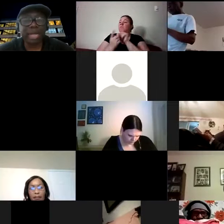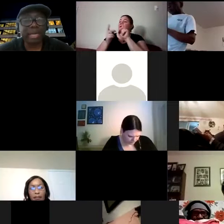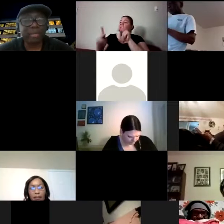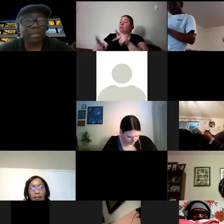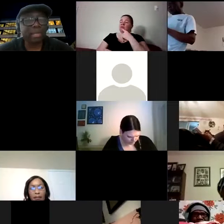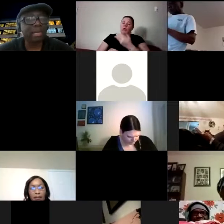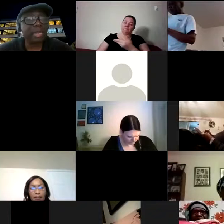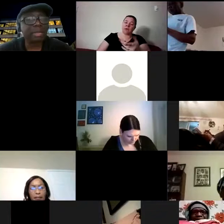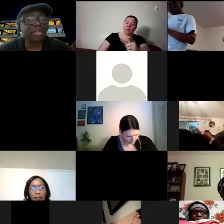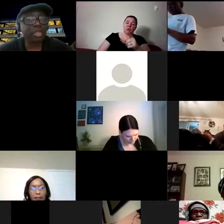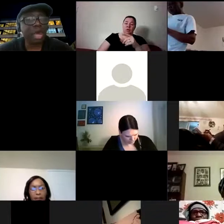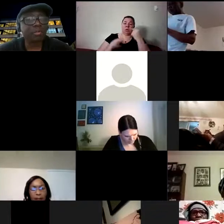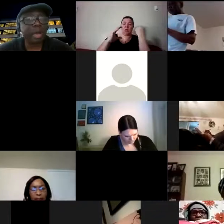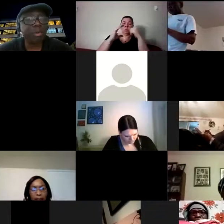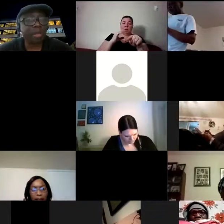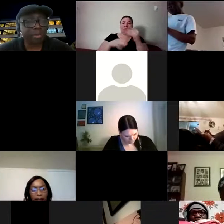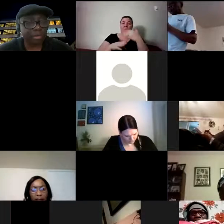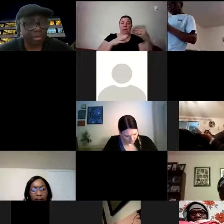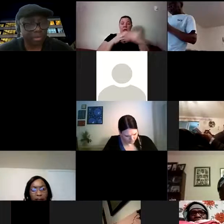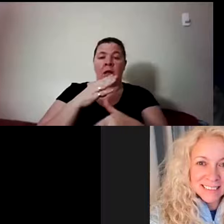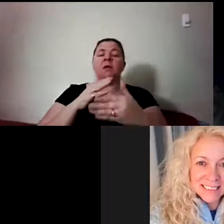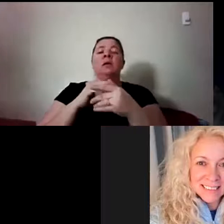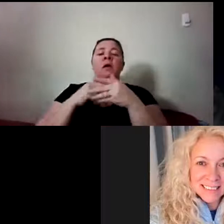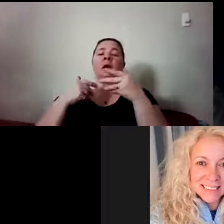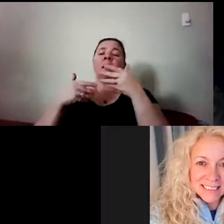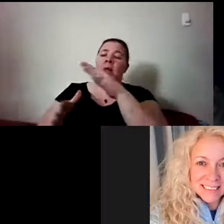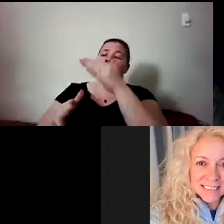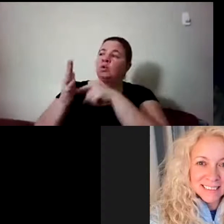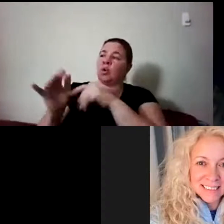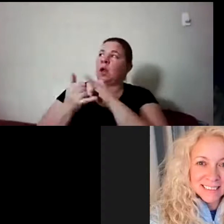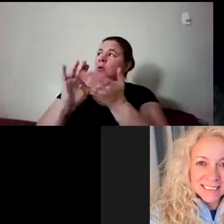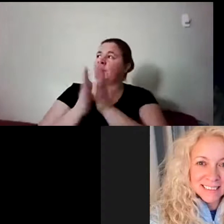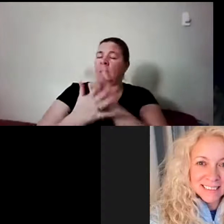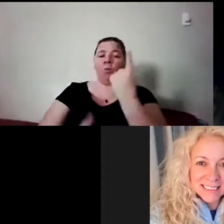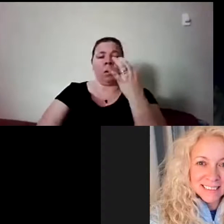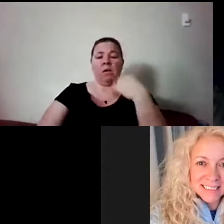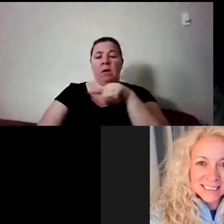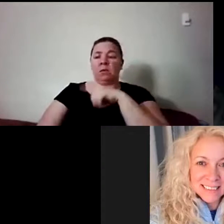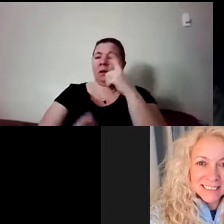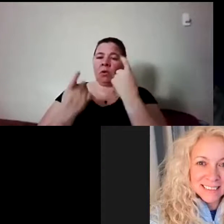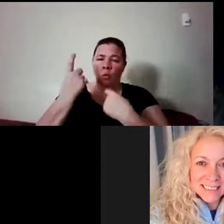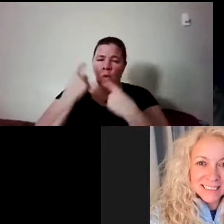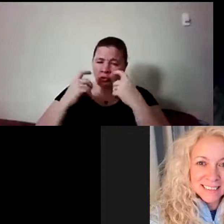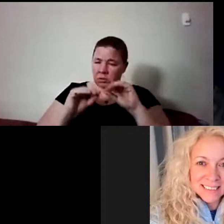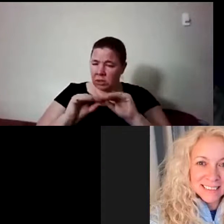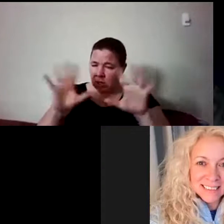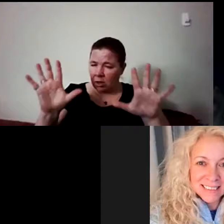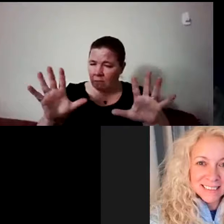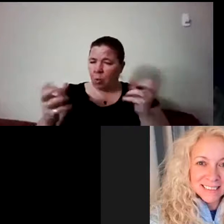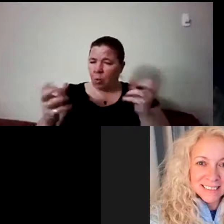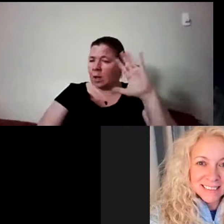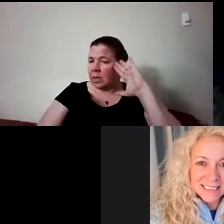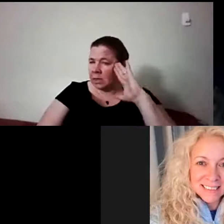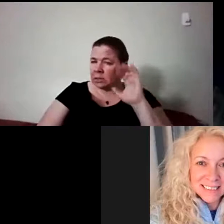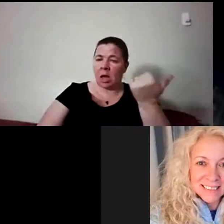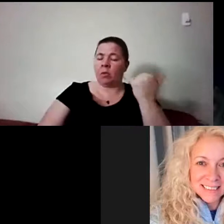officially ended. Let them show you how to become one of us. If you have some questions, you need some clarifications, or you just want to listen to other people